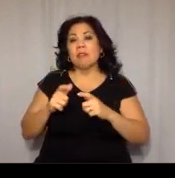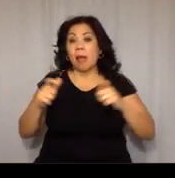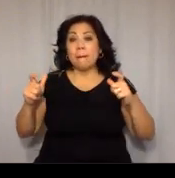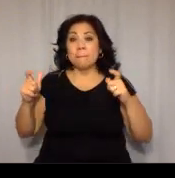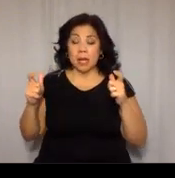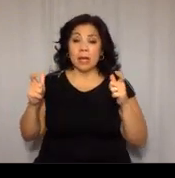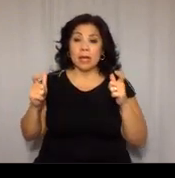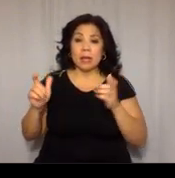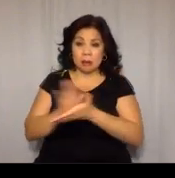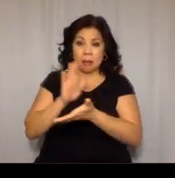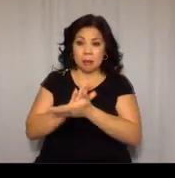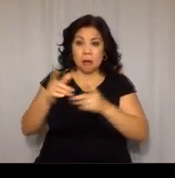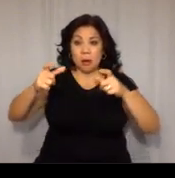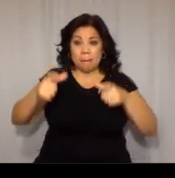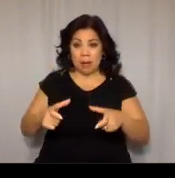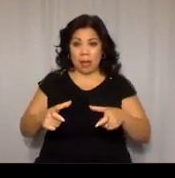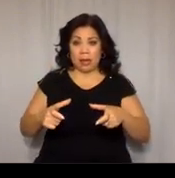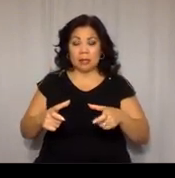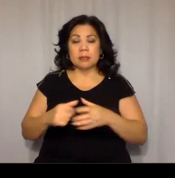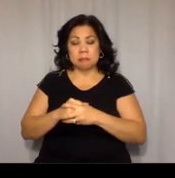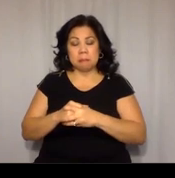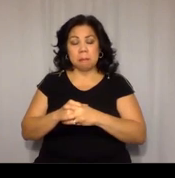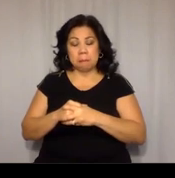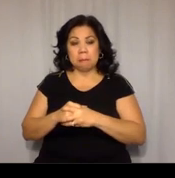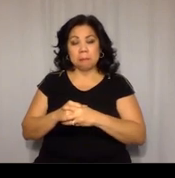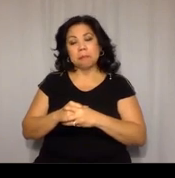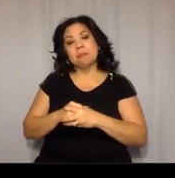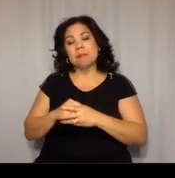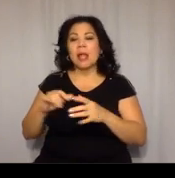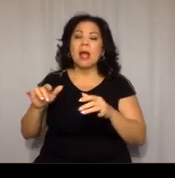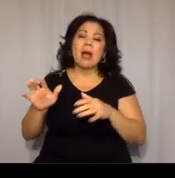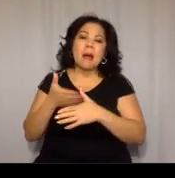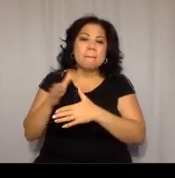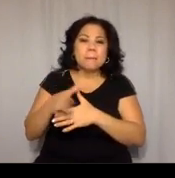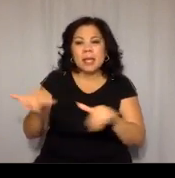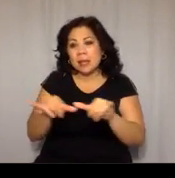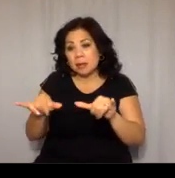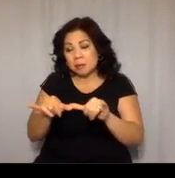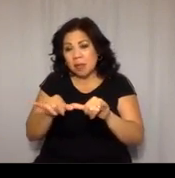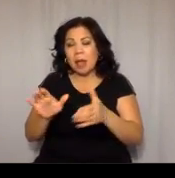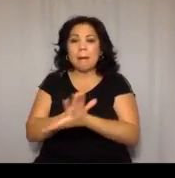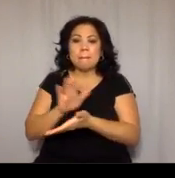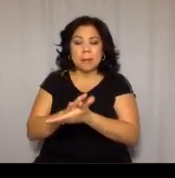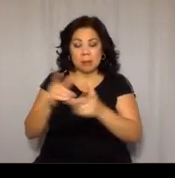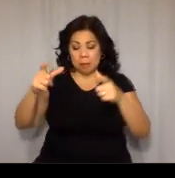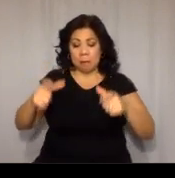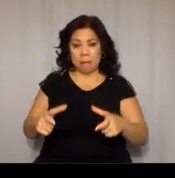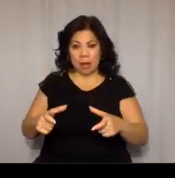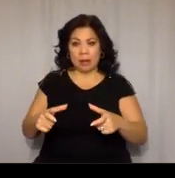large paper plate and a kind of medium styrofoam